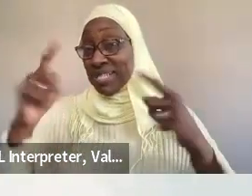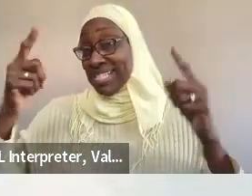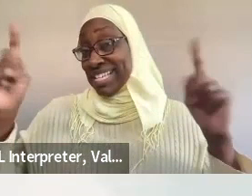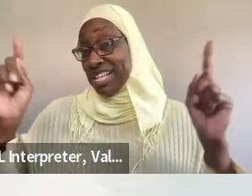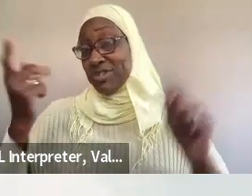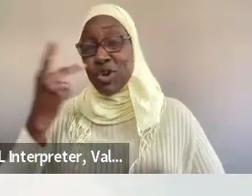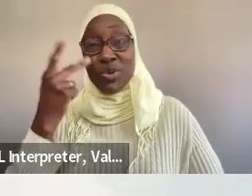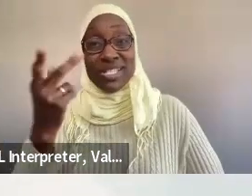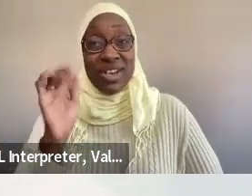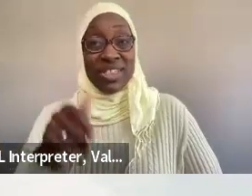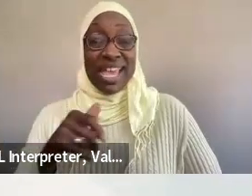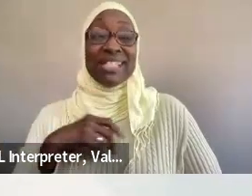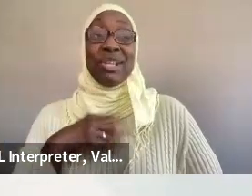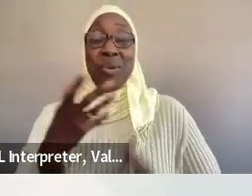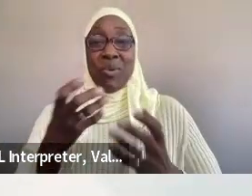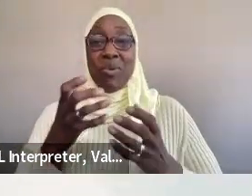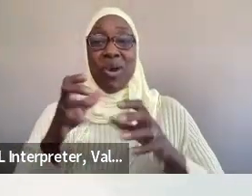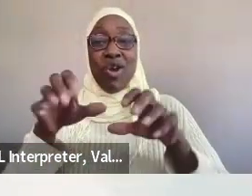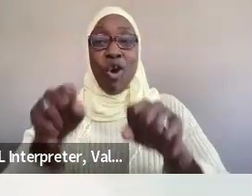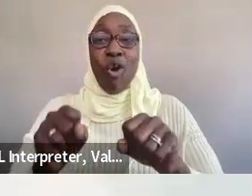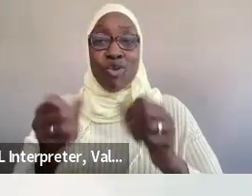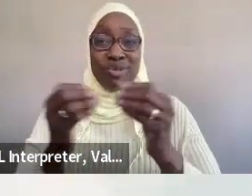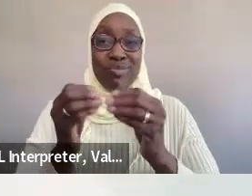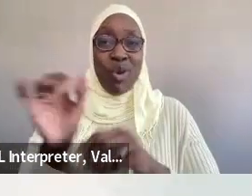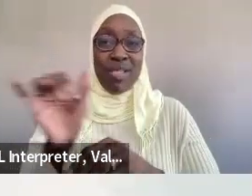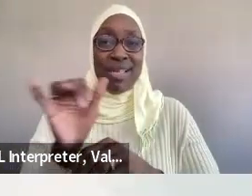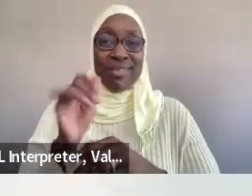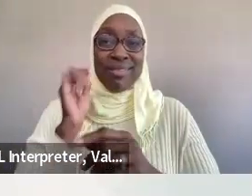space, we're definitely hoping to host more events like that in the future.